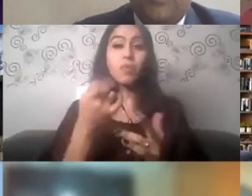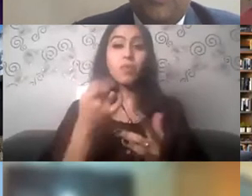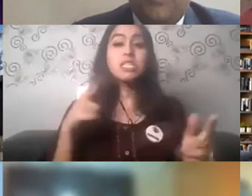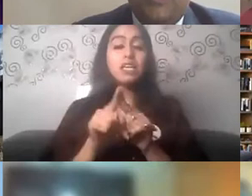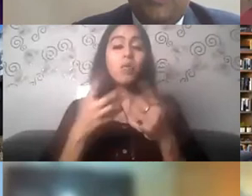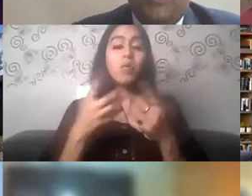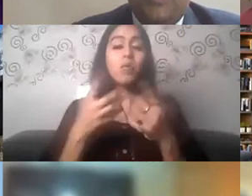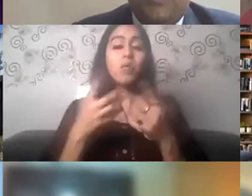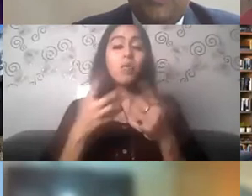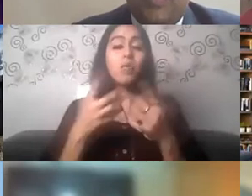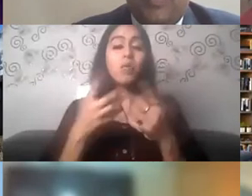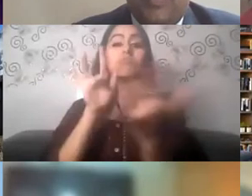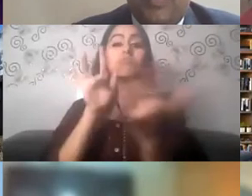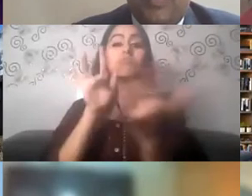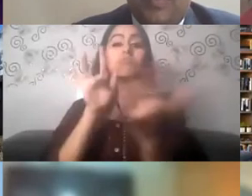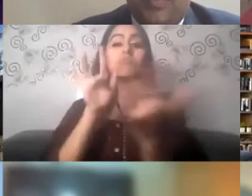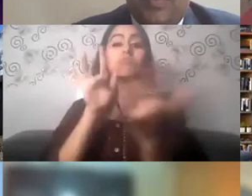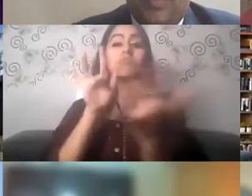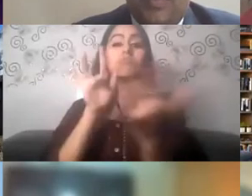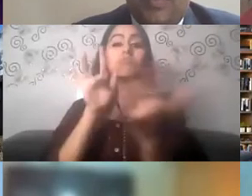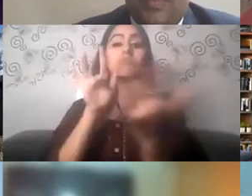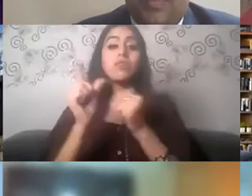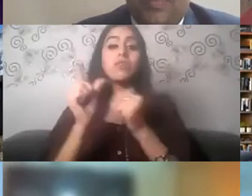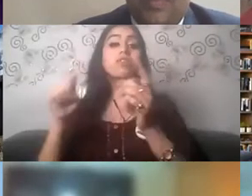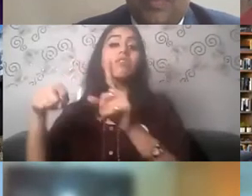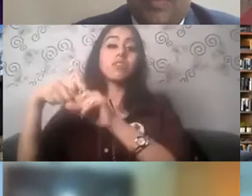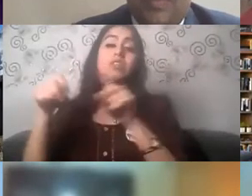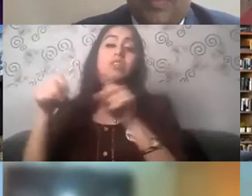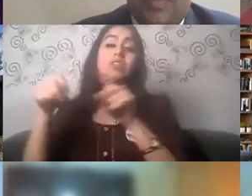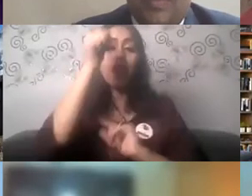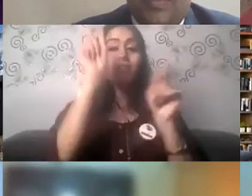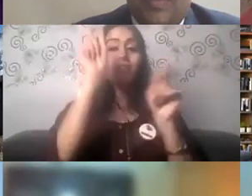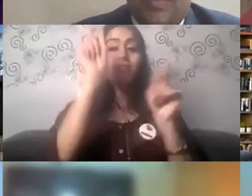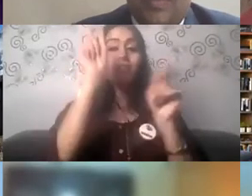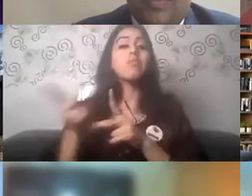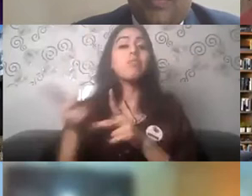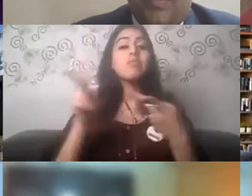differently abled people in the United Kingdom and back home in India.